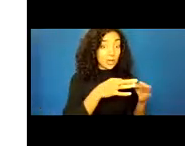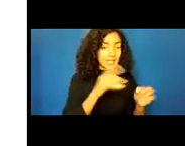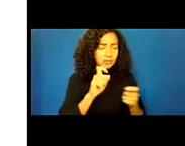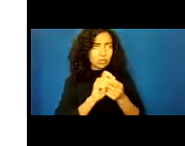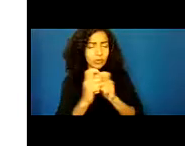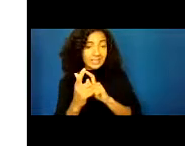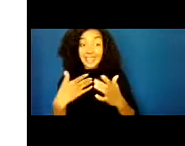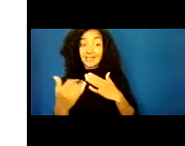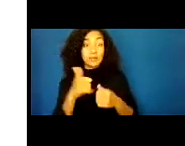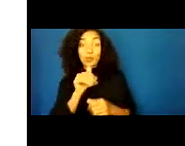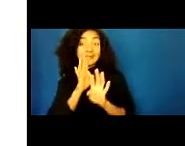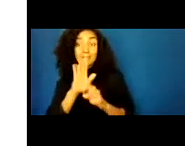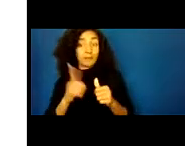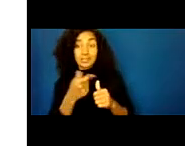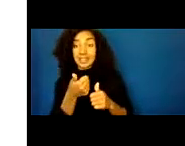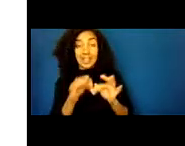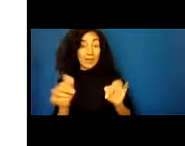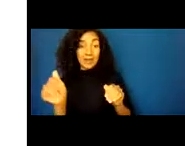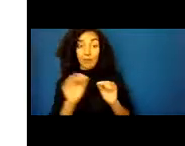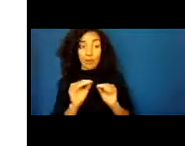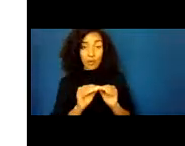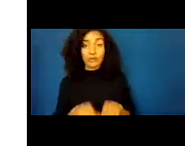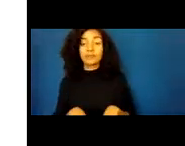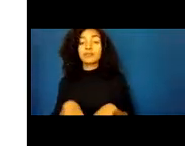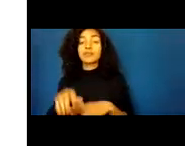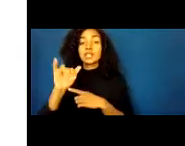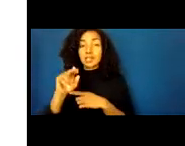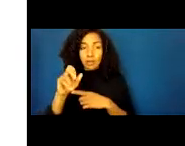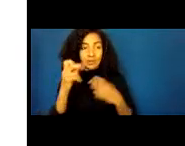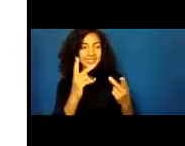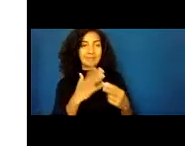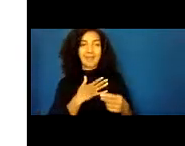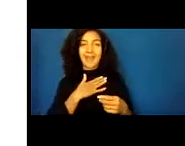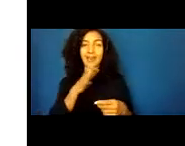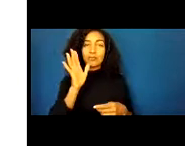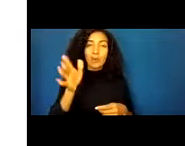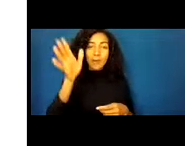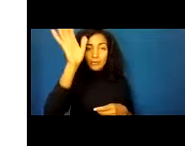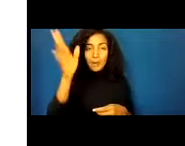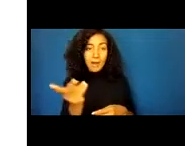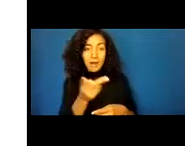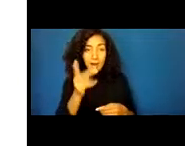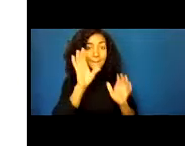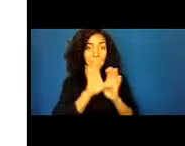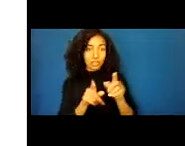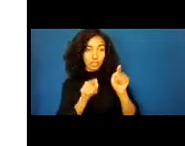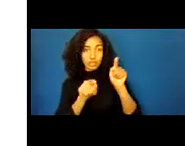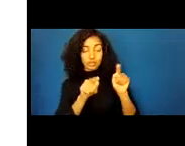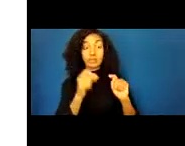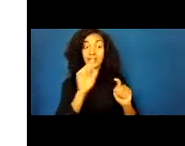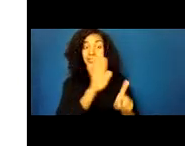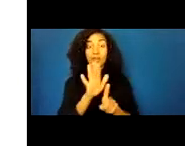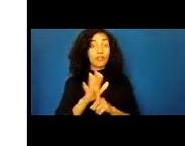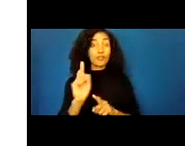So you can see these pictures on here. These pictures of my grandparents, and their first languages were not English, and they were not